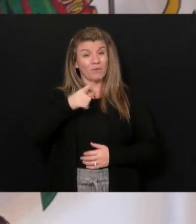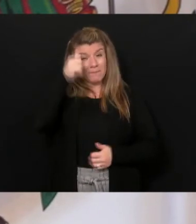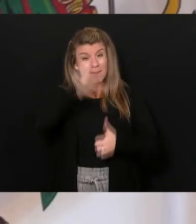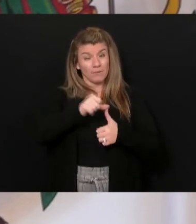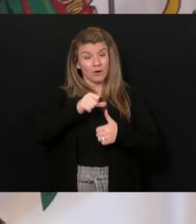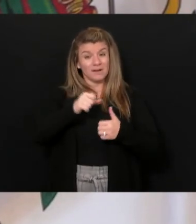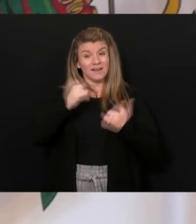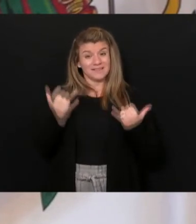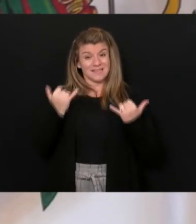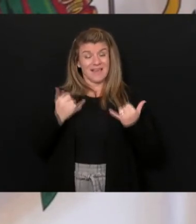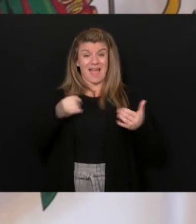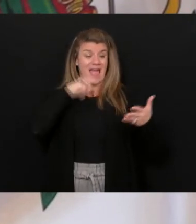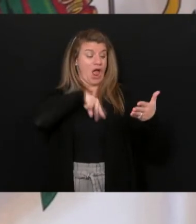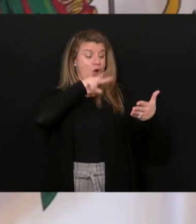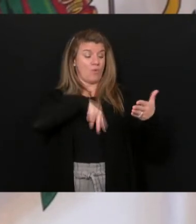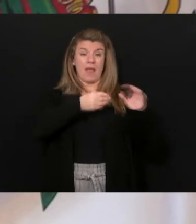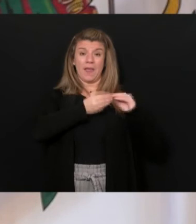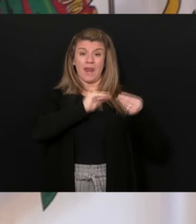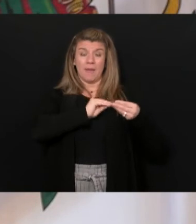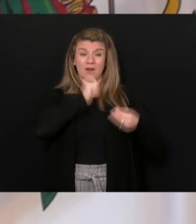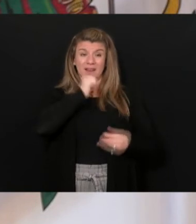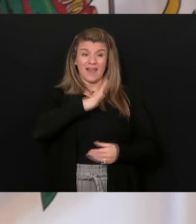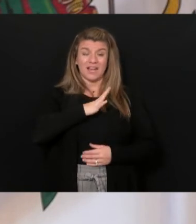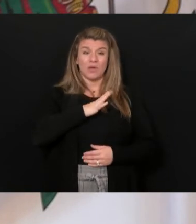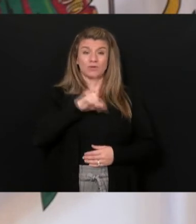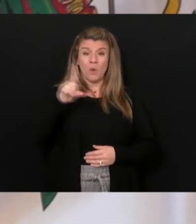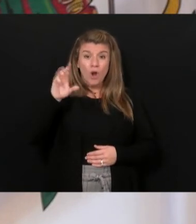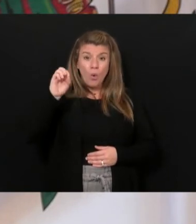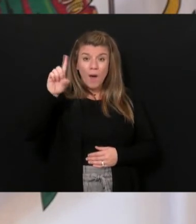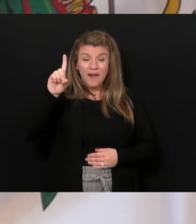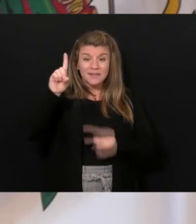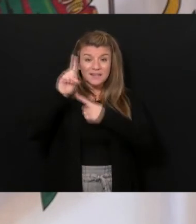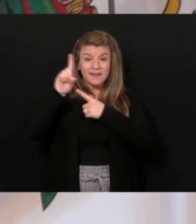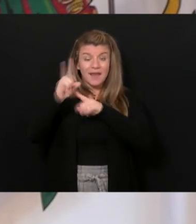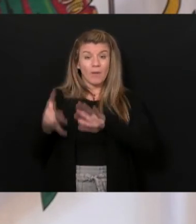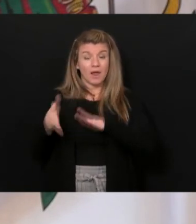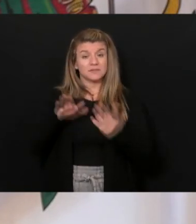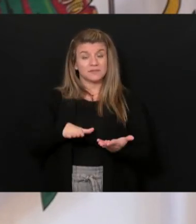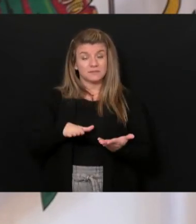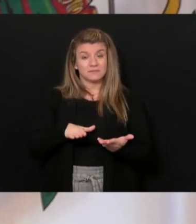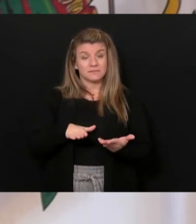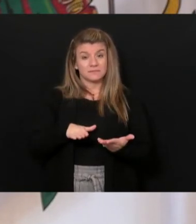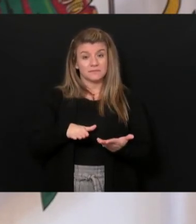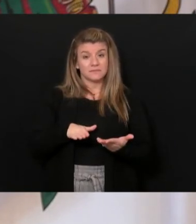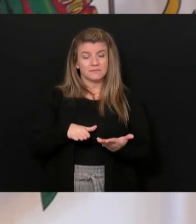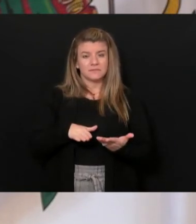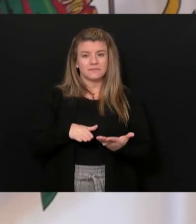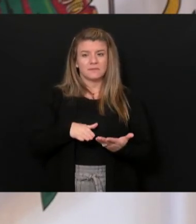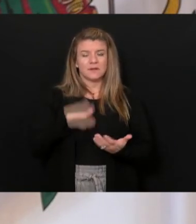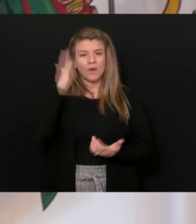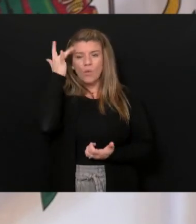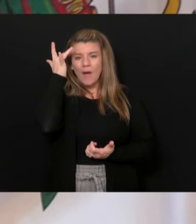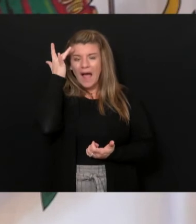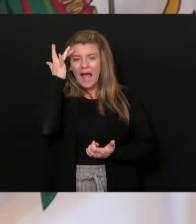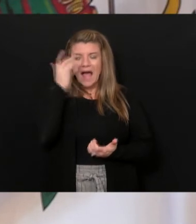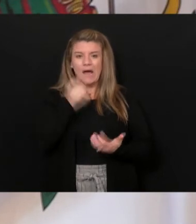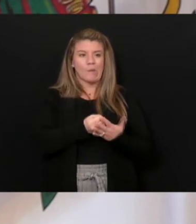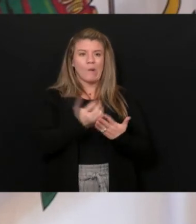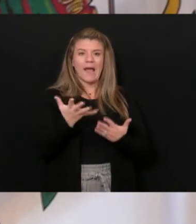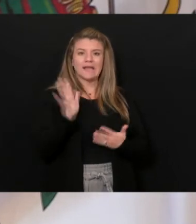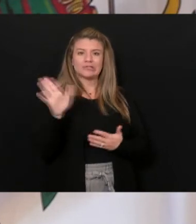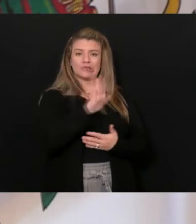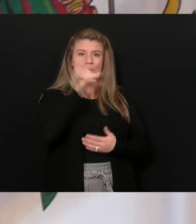called out here today. And I think it was a lady, 101 years old, that we lost. You know, why throw away all the